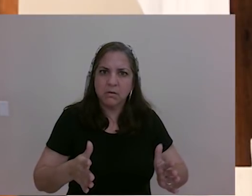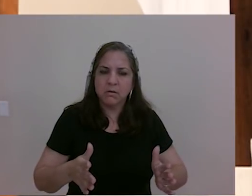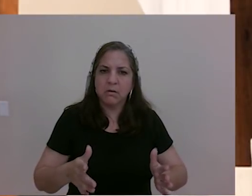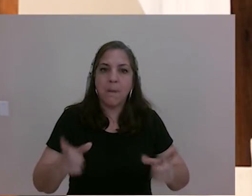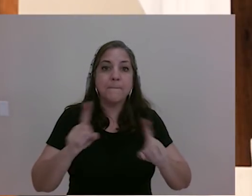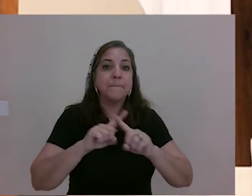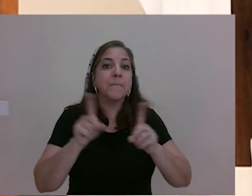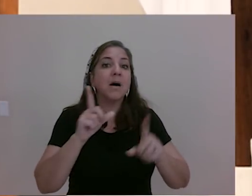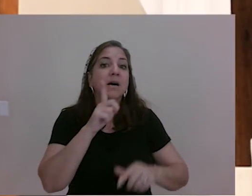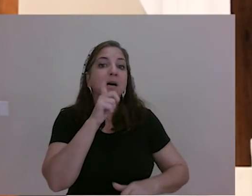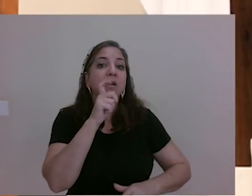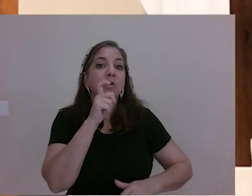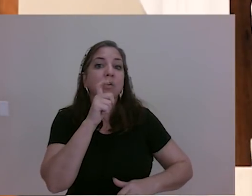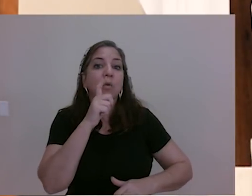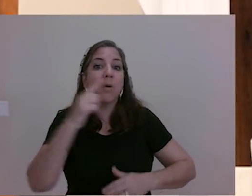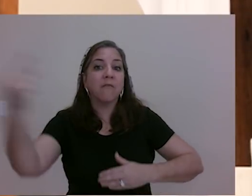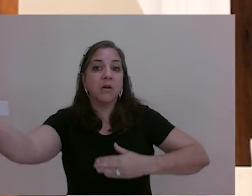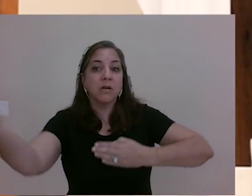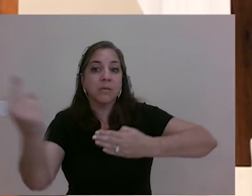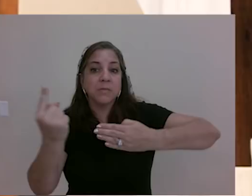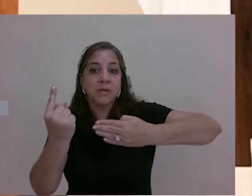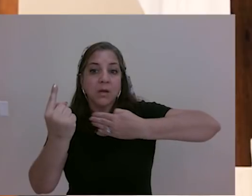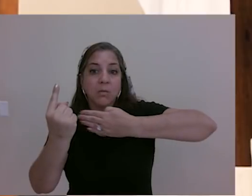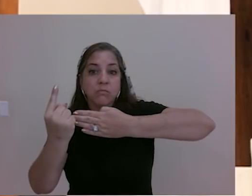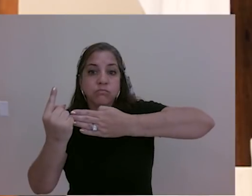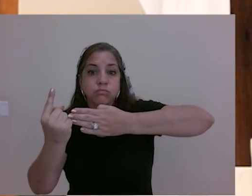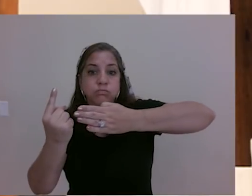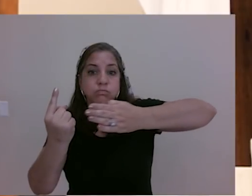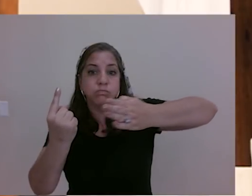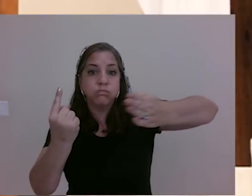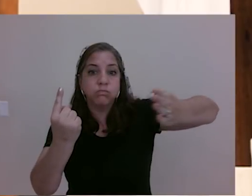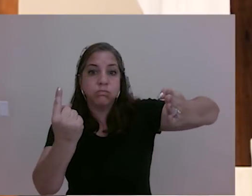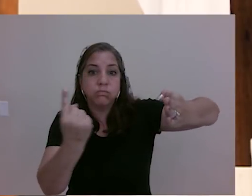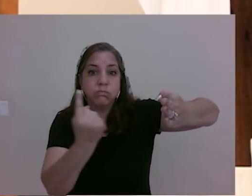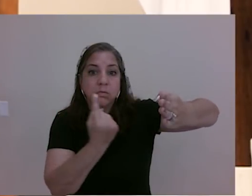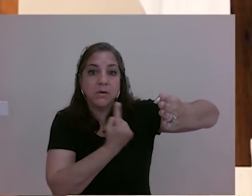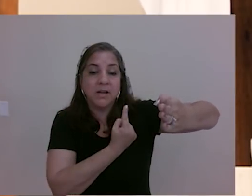But whoever enters through the gate is the shepherd of the sheep.